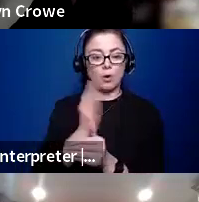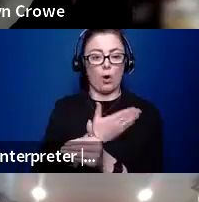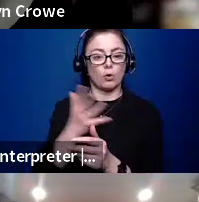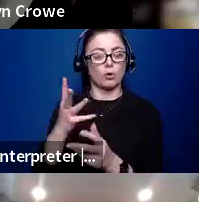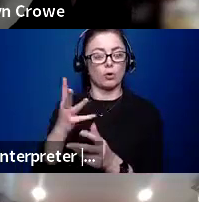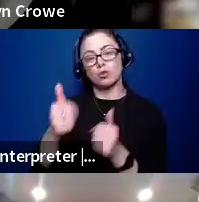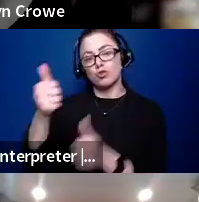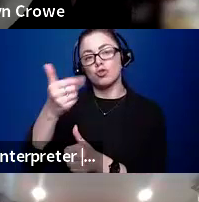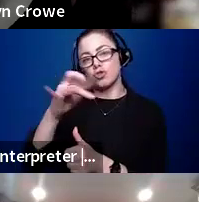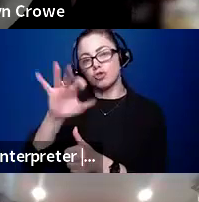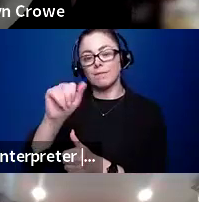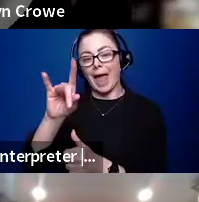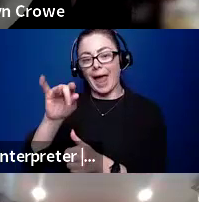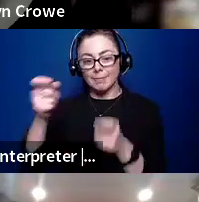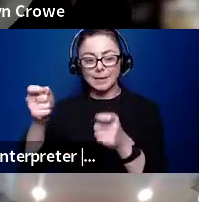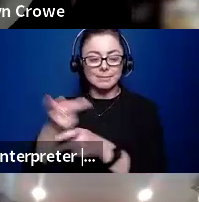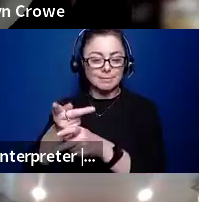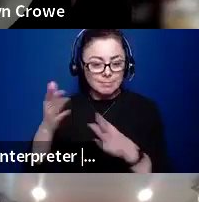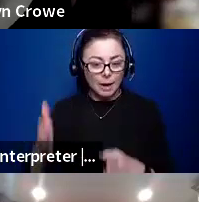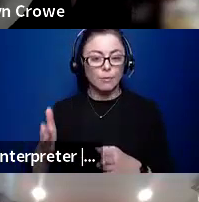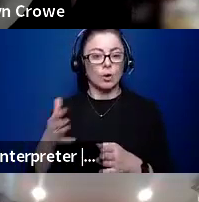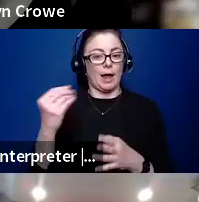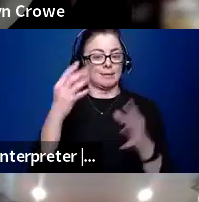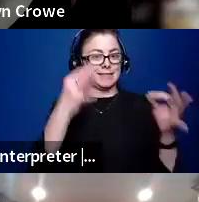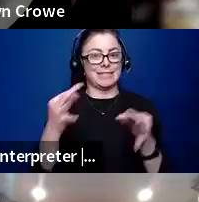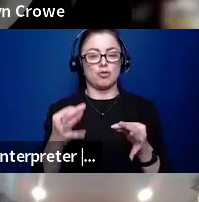governance boards as outlined in the current laws that exist.